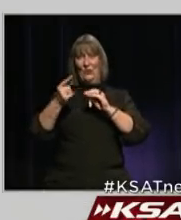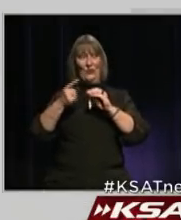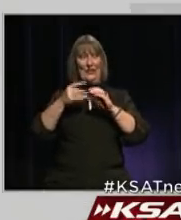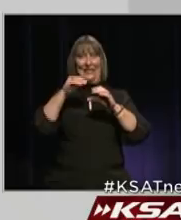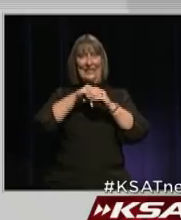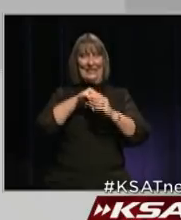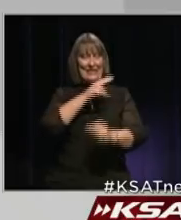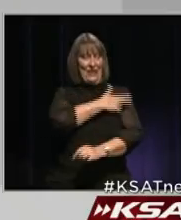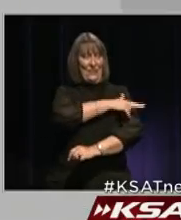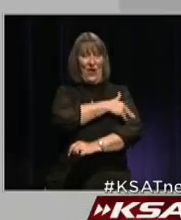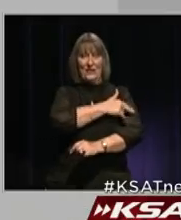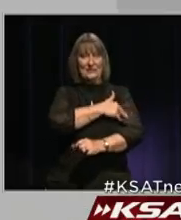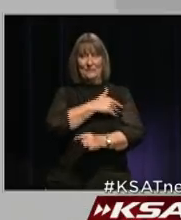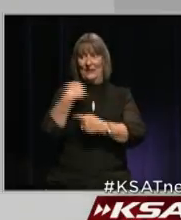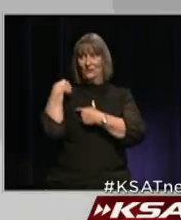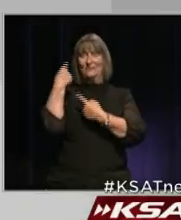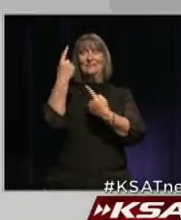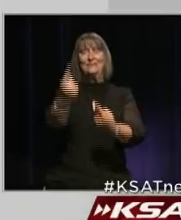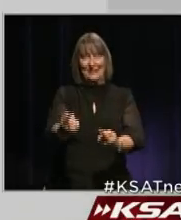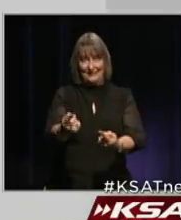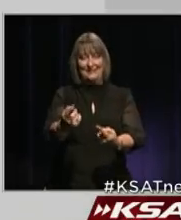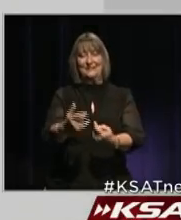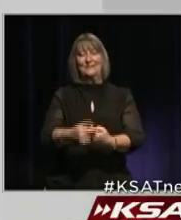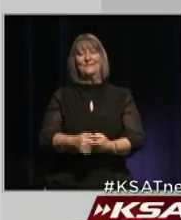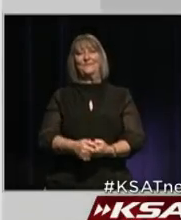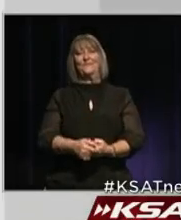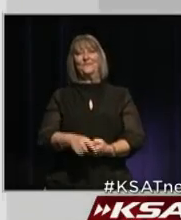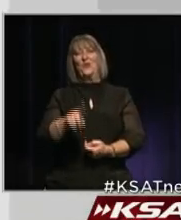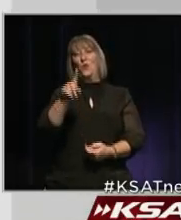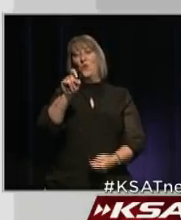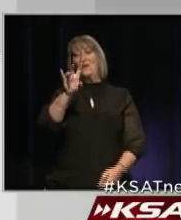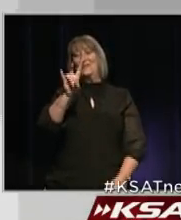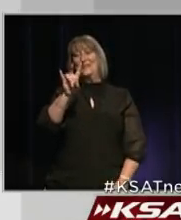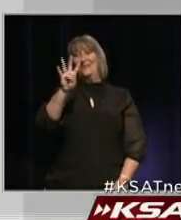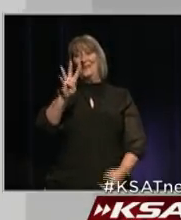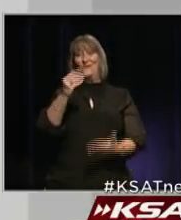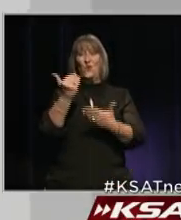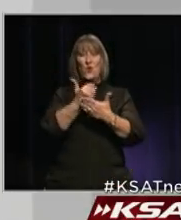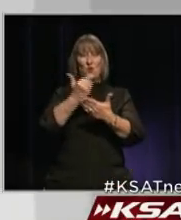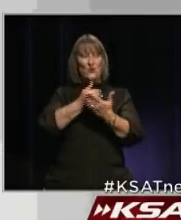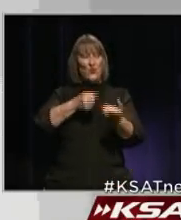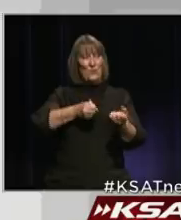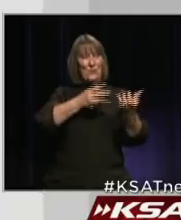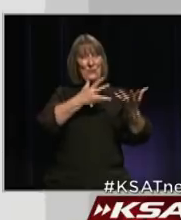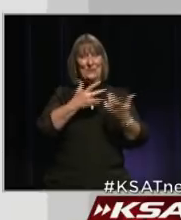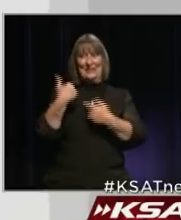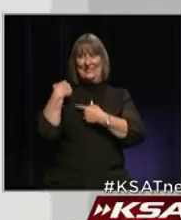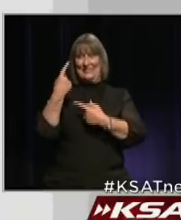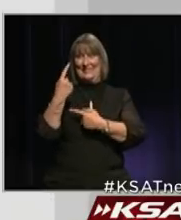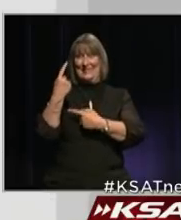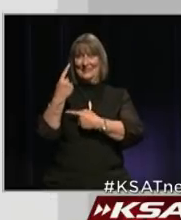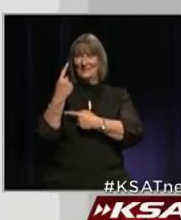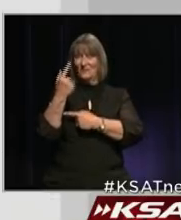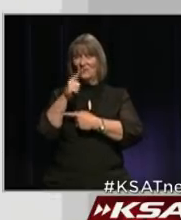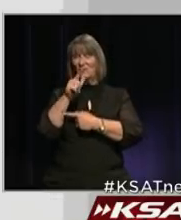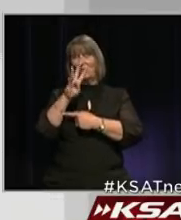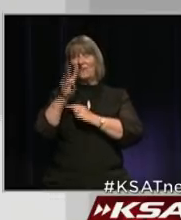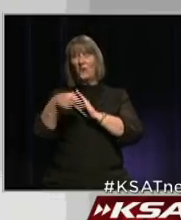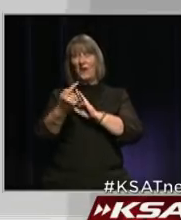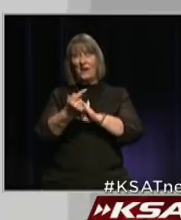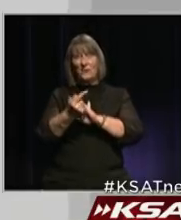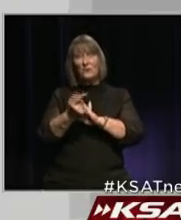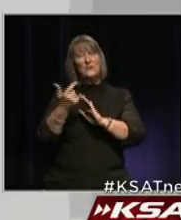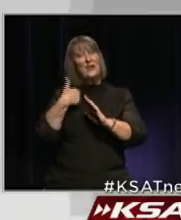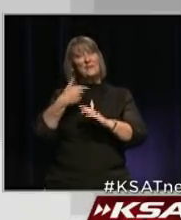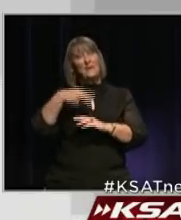hospitals during this pandemic. We've had 174 new admissions in the last 24 hours, so that continues to be a very